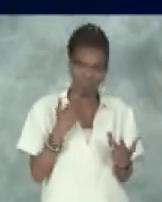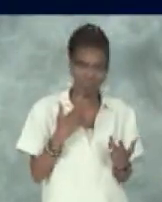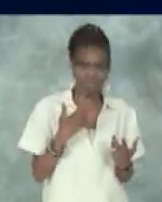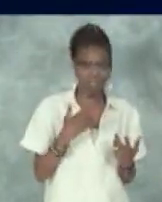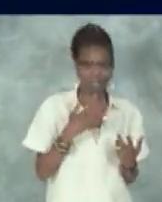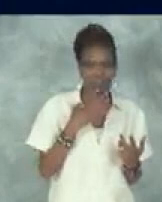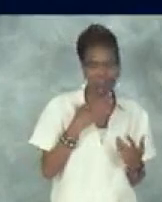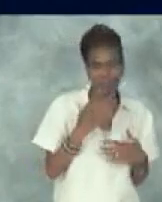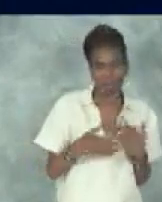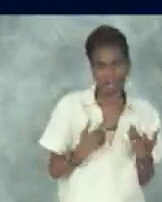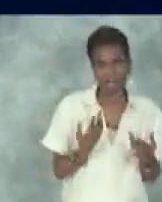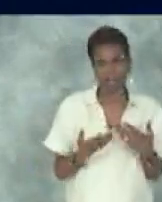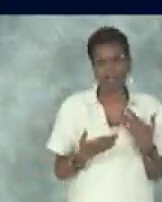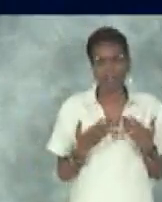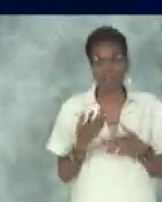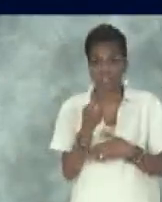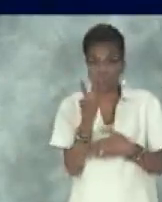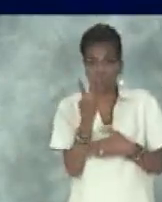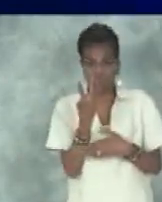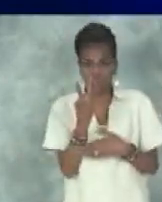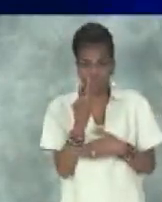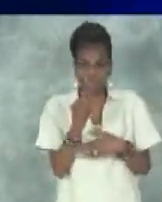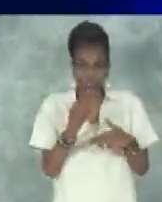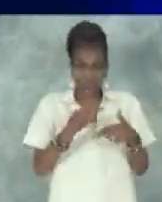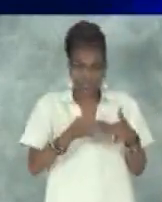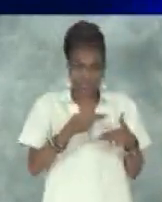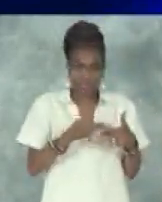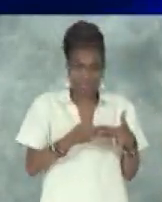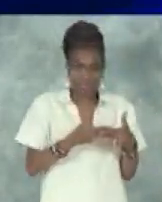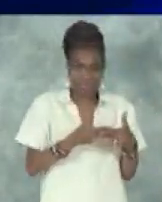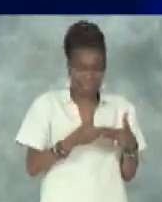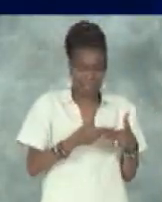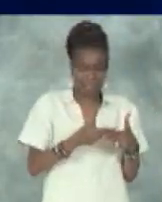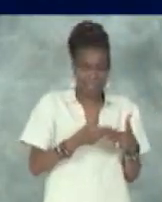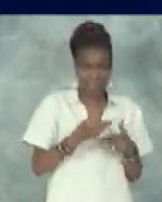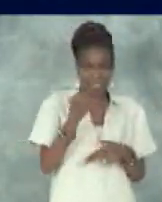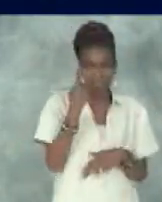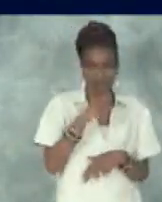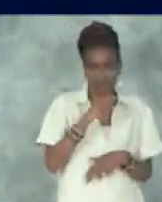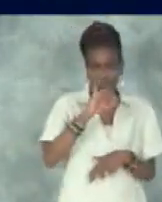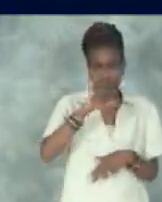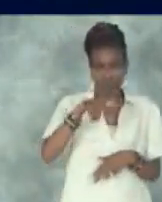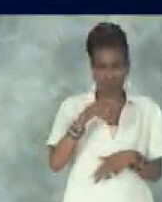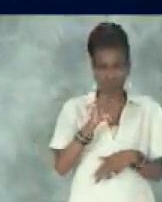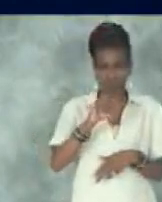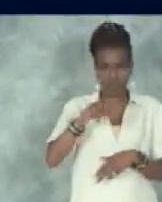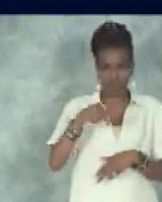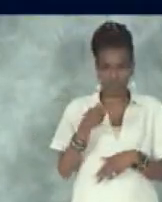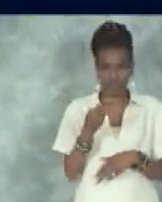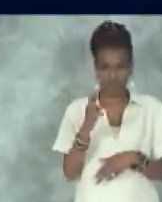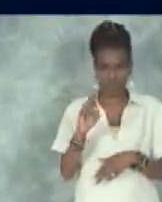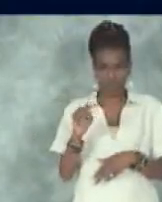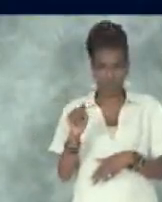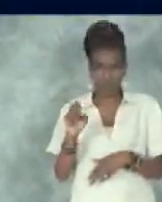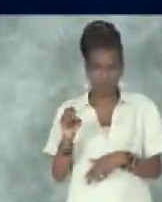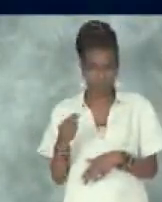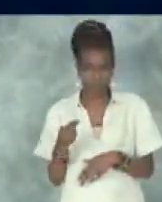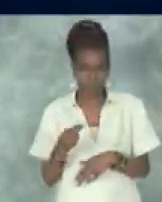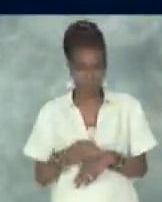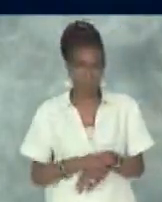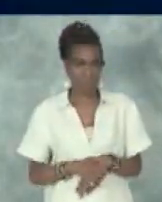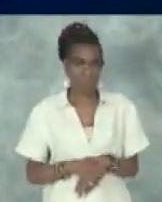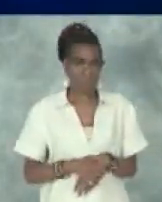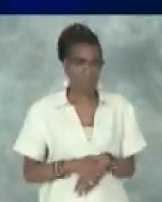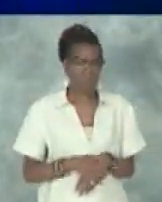that there are two names for Jethro in the Bible, and there is Reuel and Jethro.